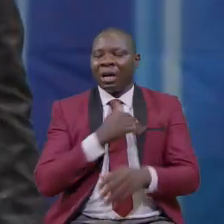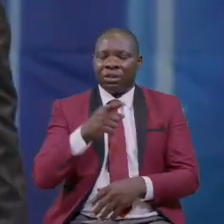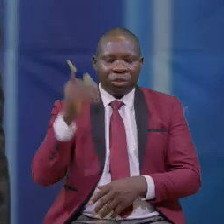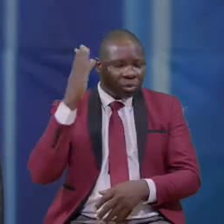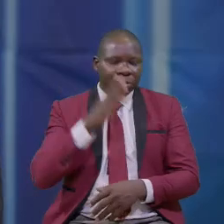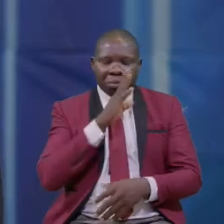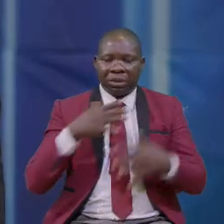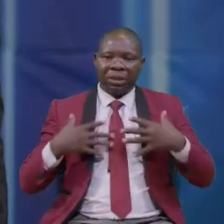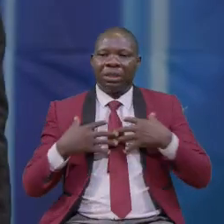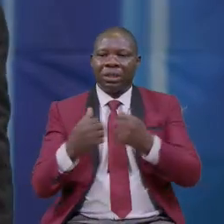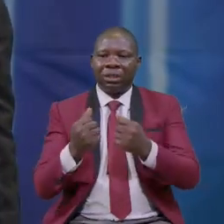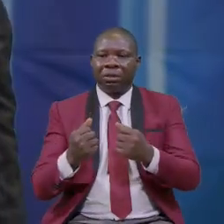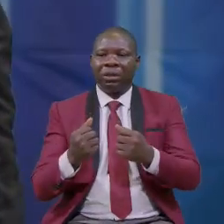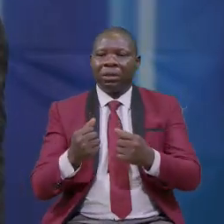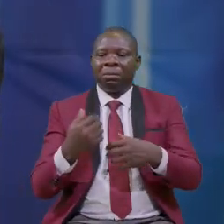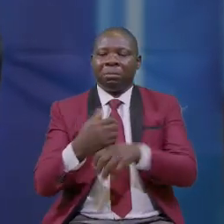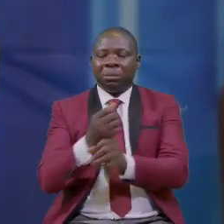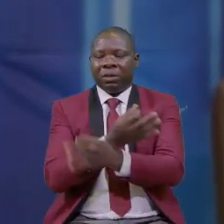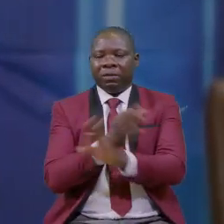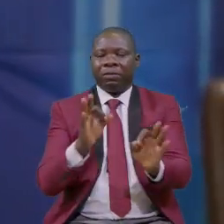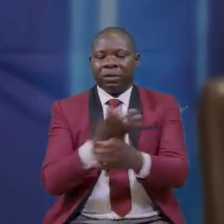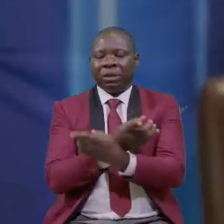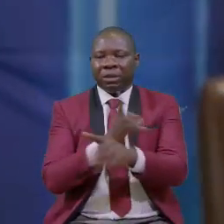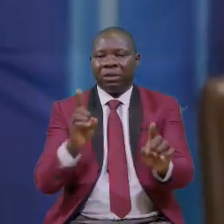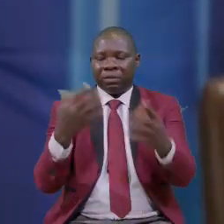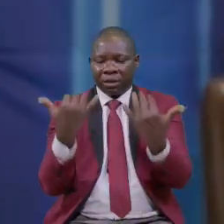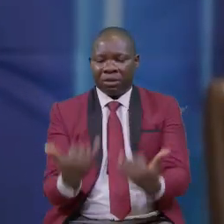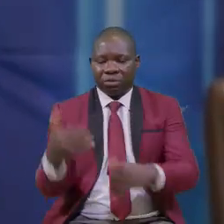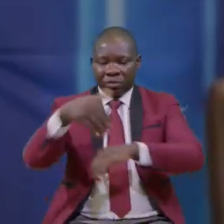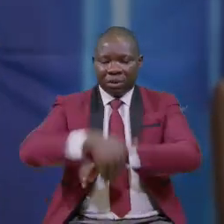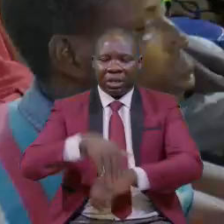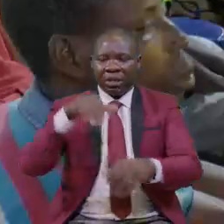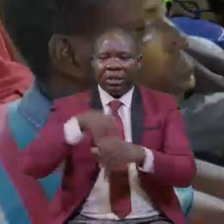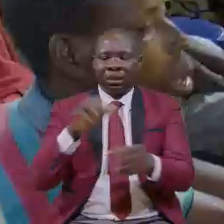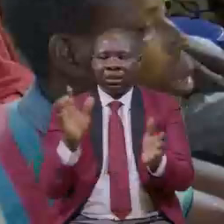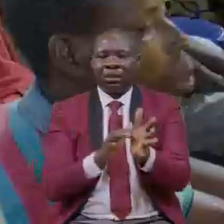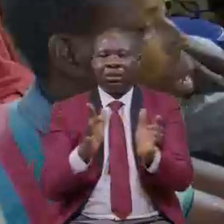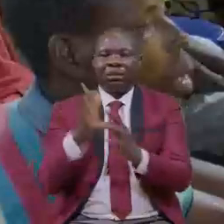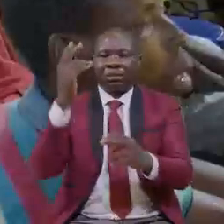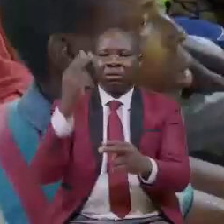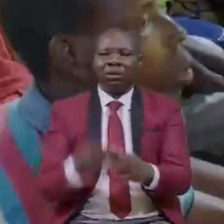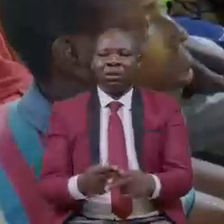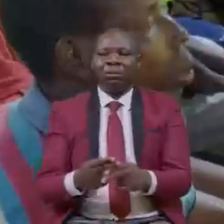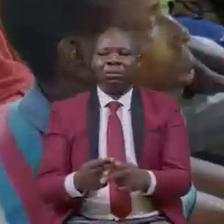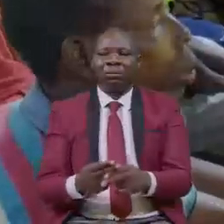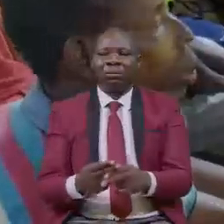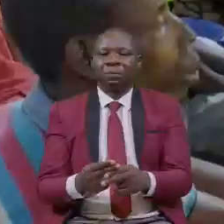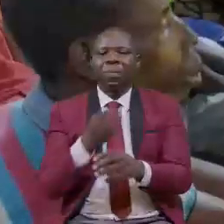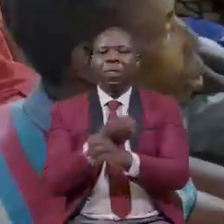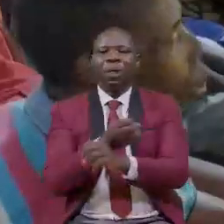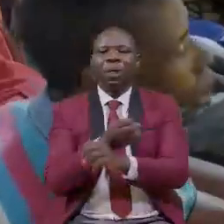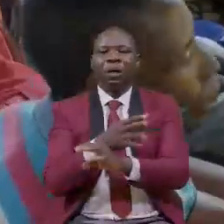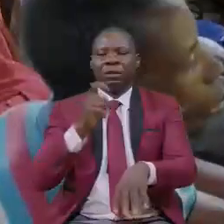healed, set free, delivered tonight in Jesus' name. Amen. Counseling